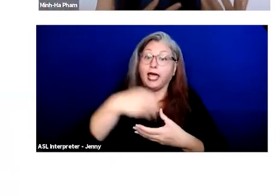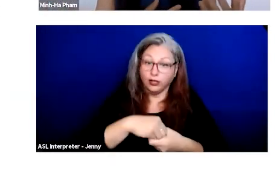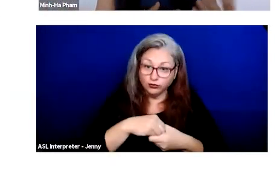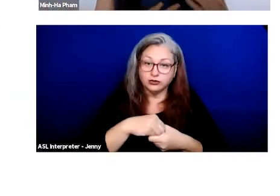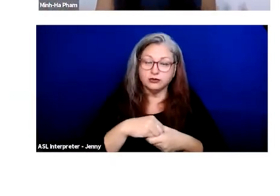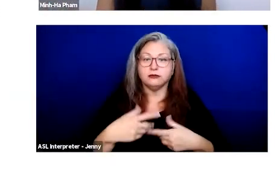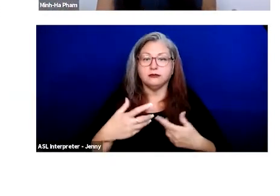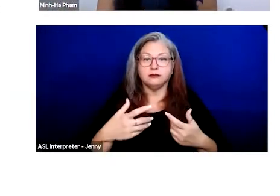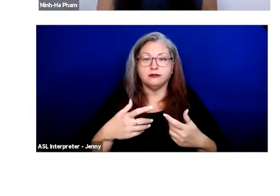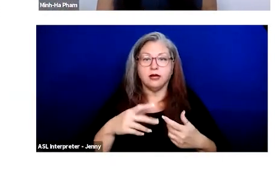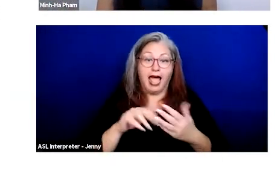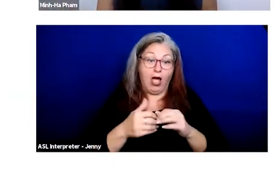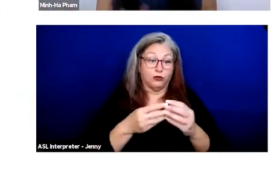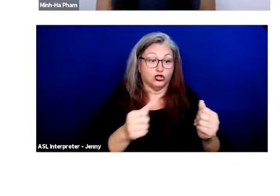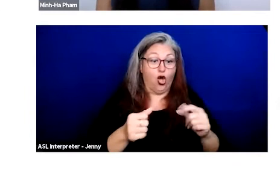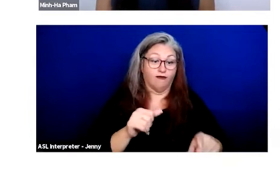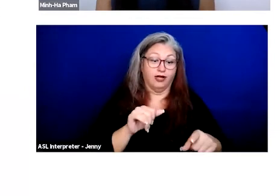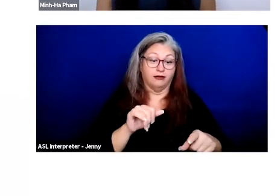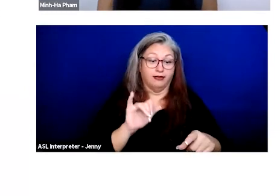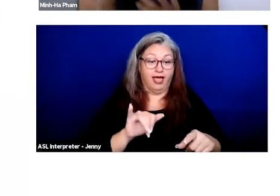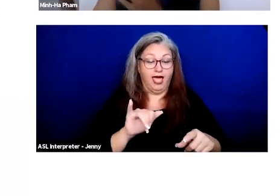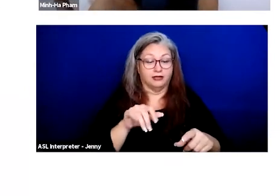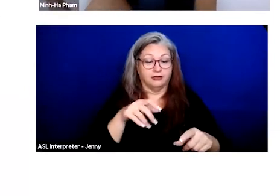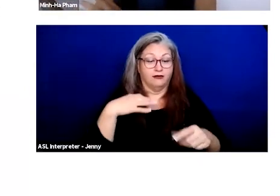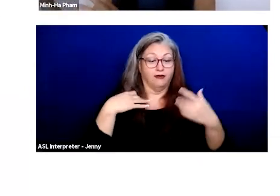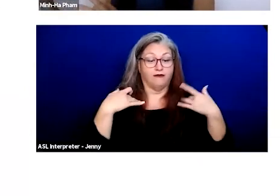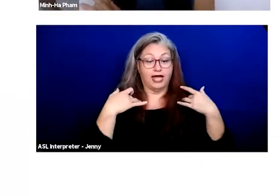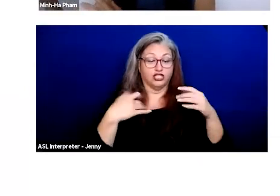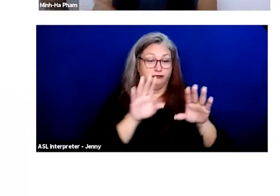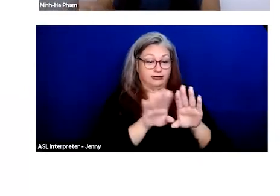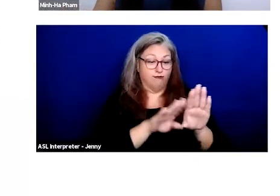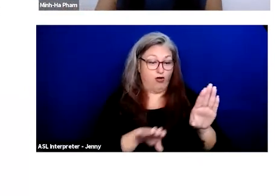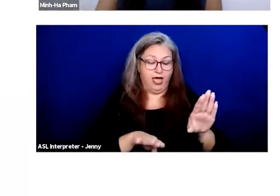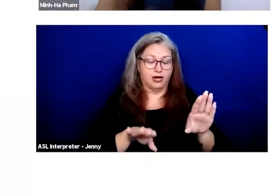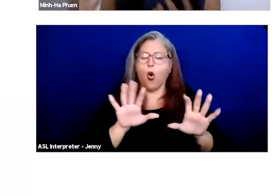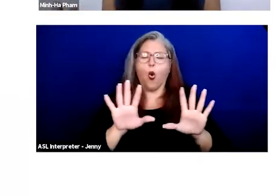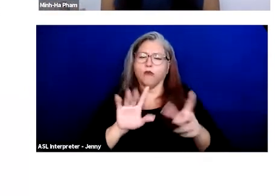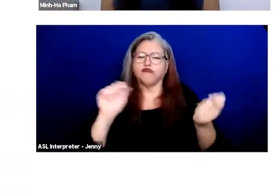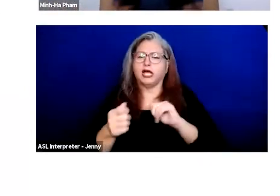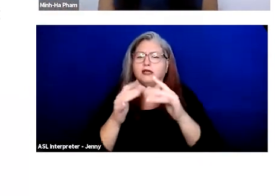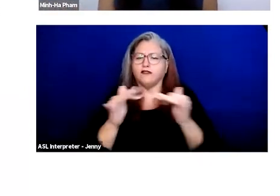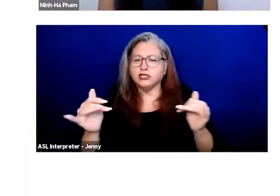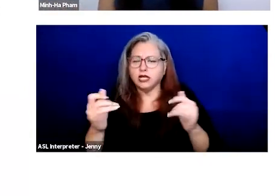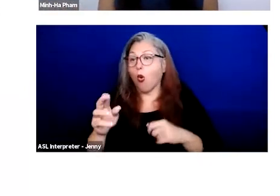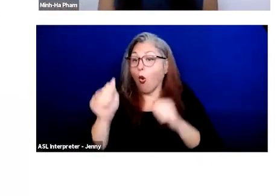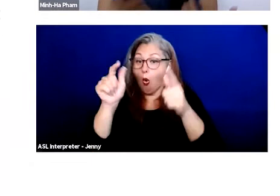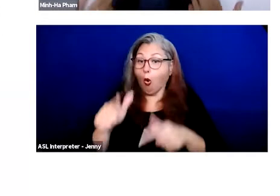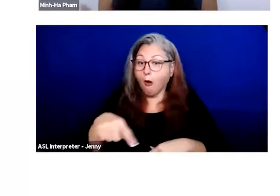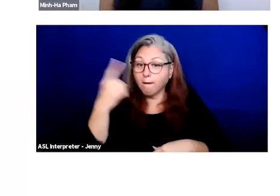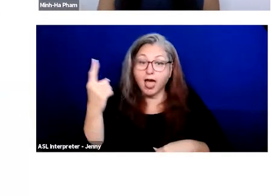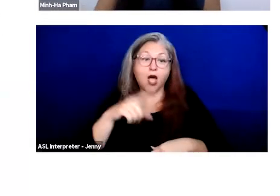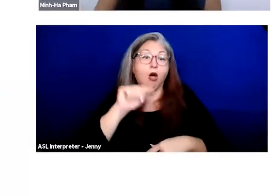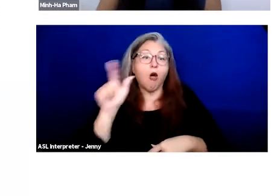So, the solution to a racist fashion spread is a diversity spread, an all Black or all Asian spread